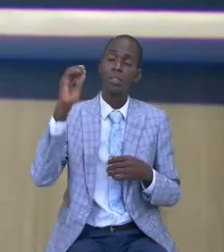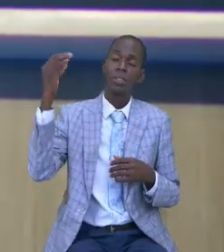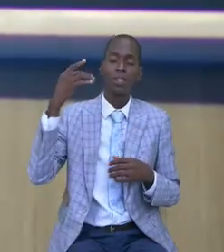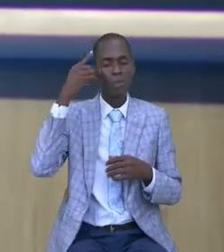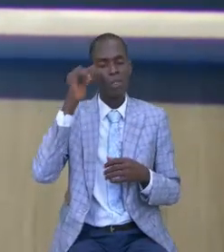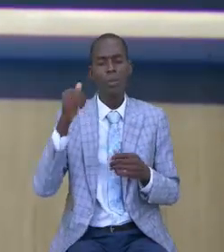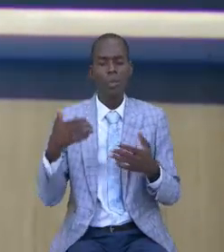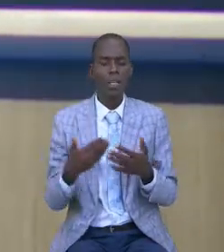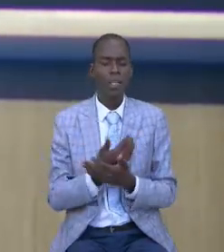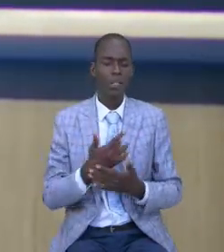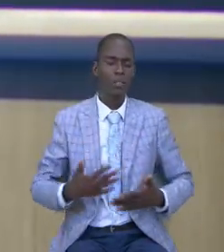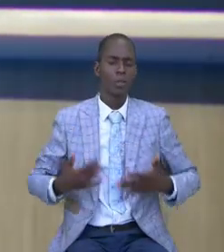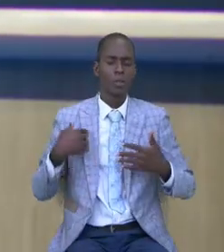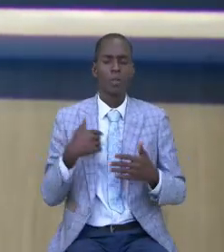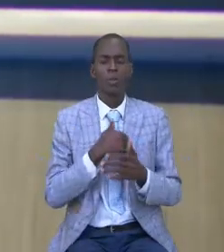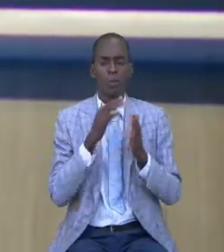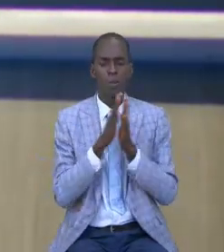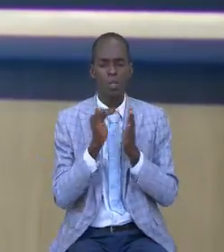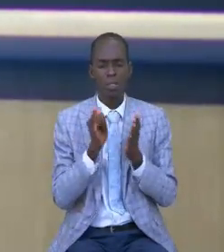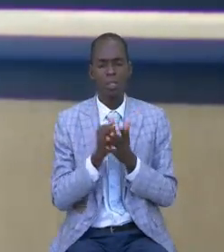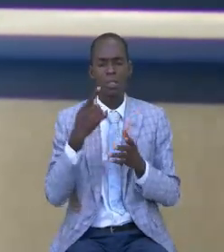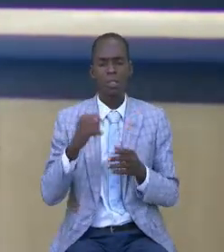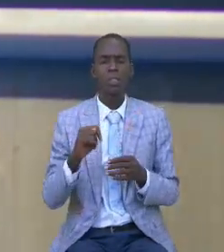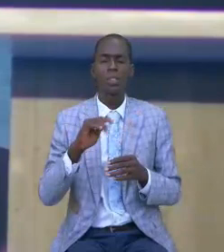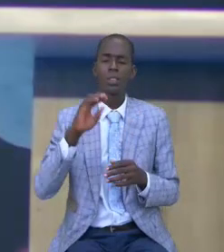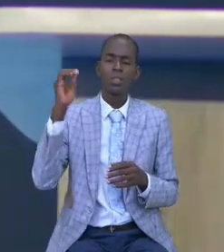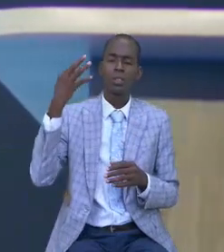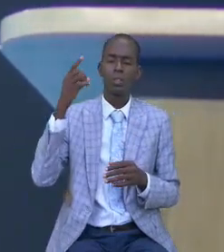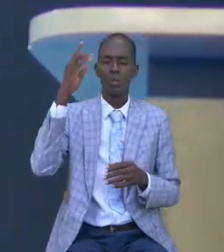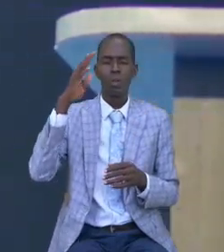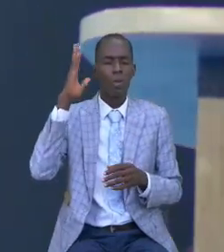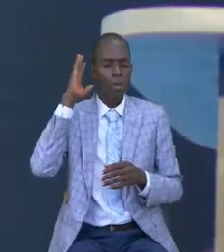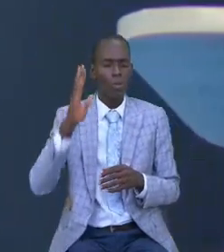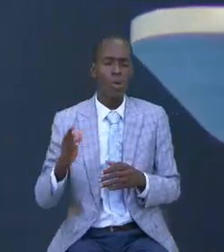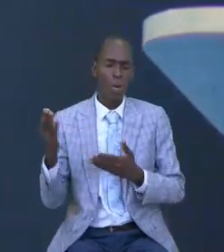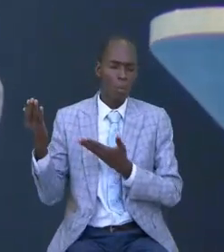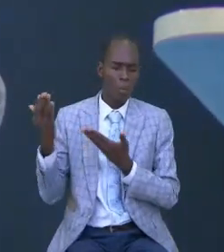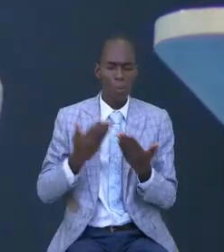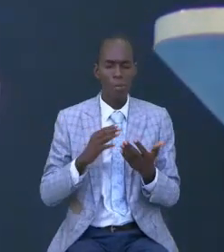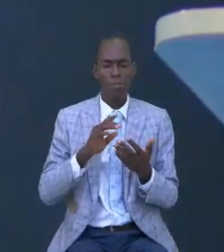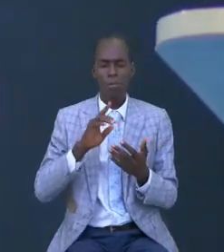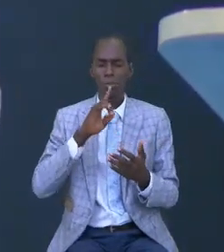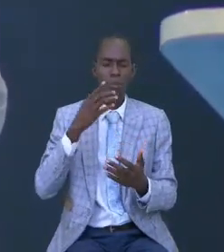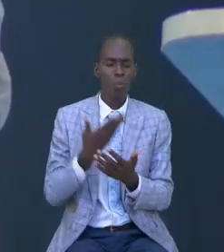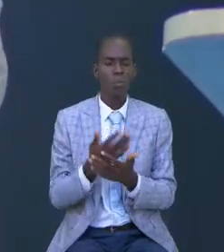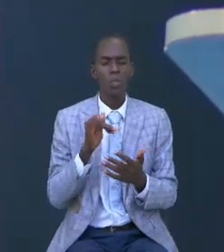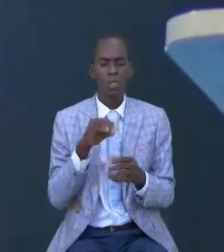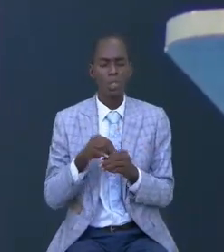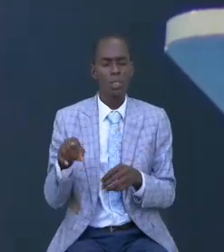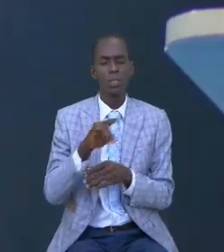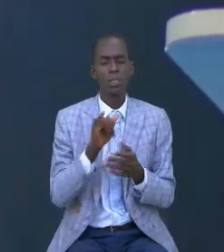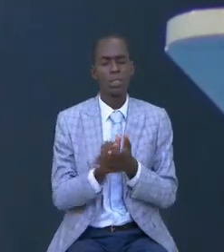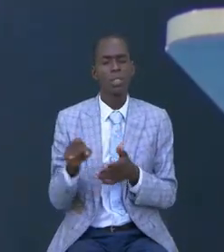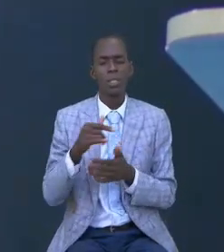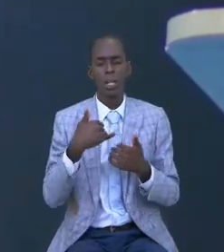new life. We pray that the Spirit of God will bear witness according to the word of God that they have turned away from